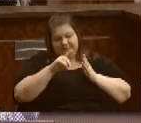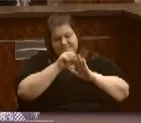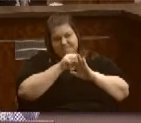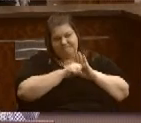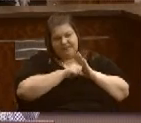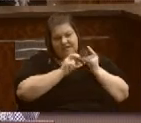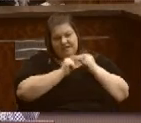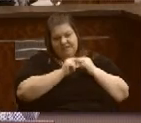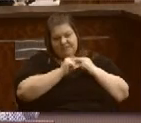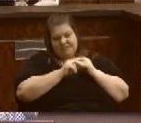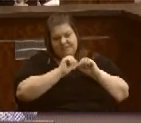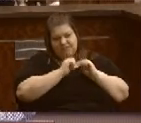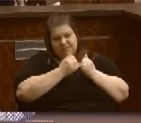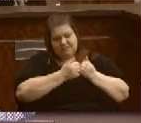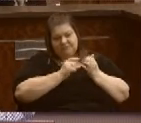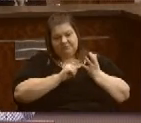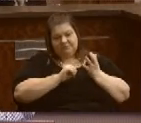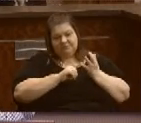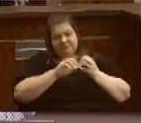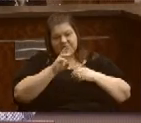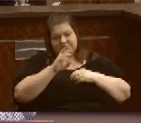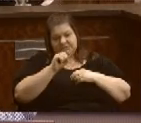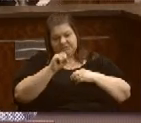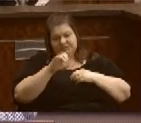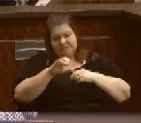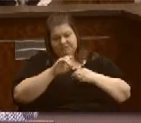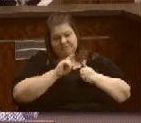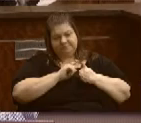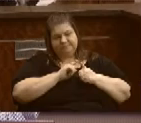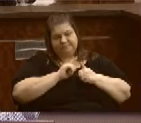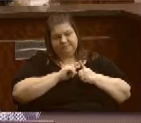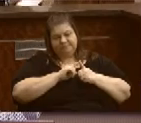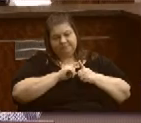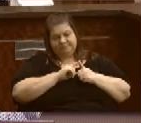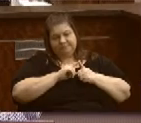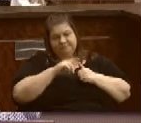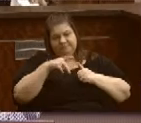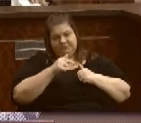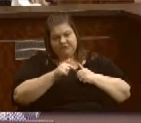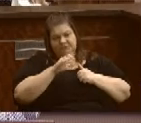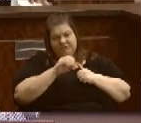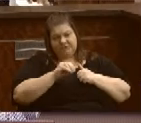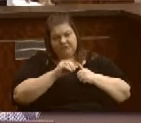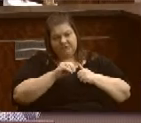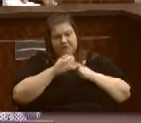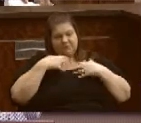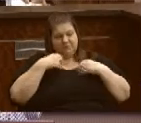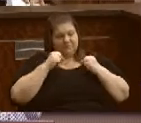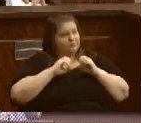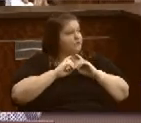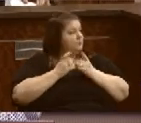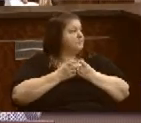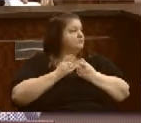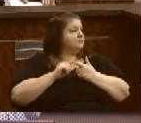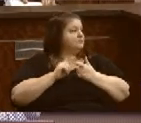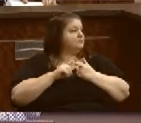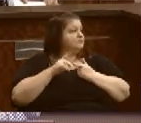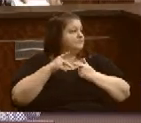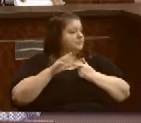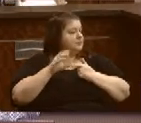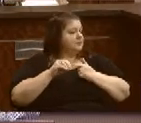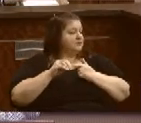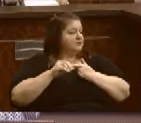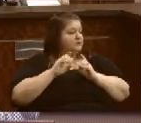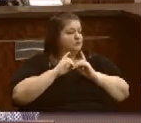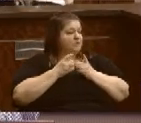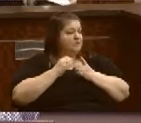Highway Administration, Washington Suburban Sanitation Commission, Prince George's County Health Department, Prince George's County